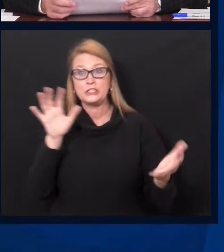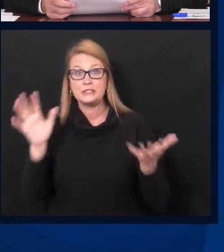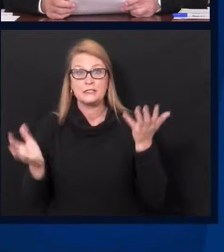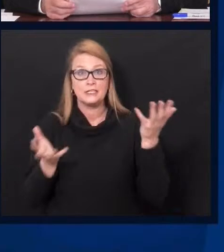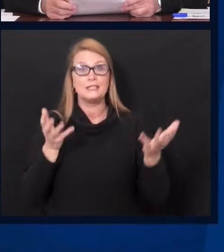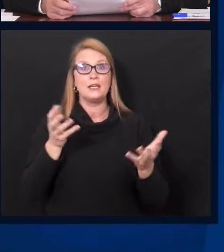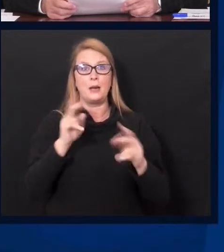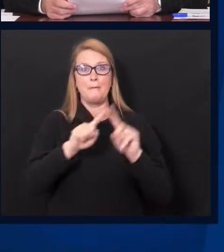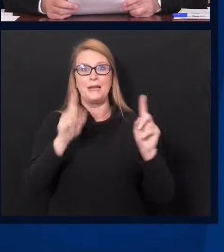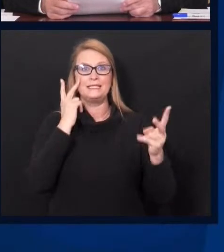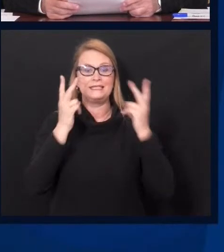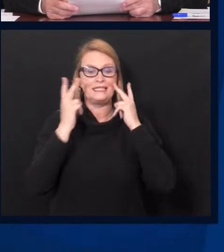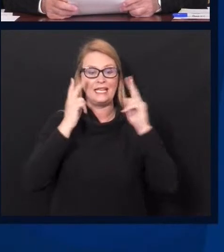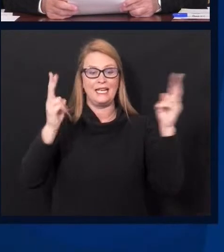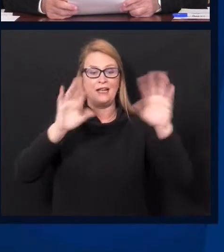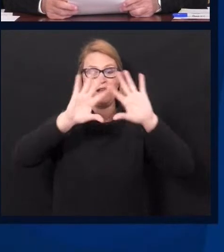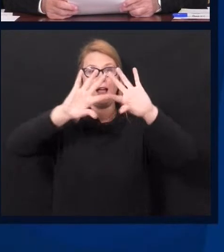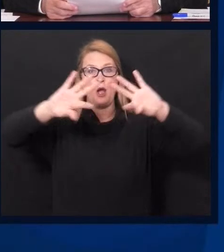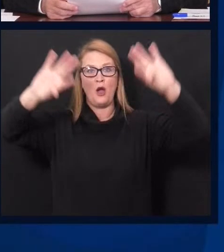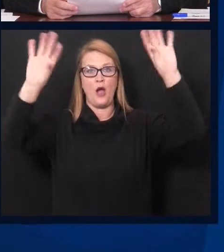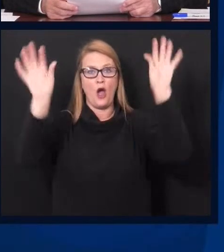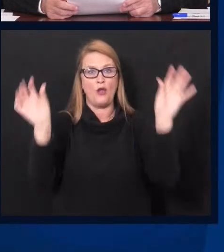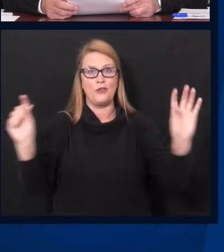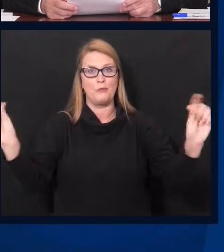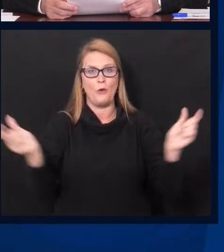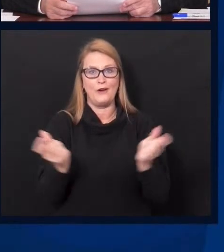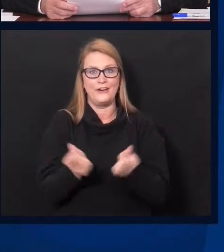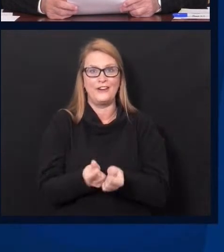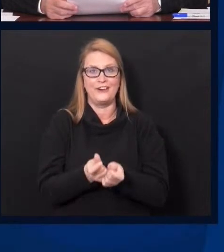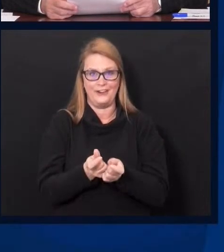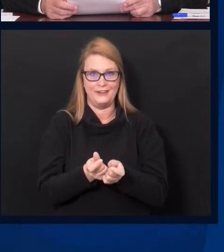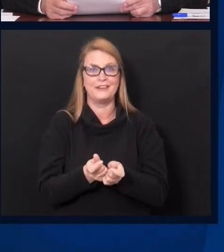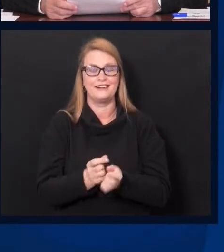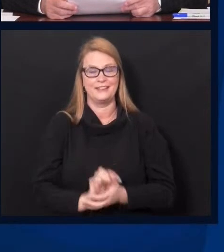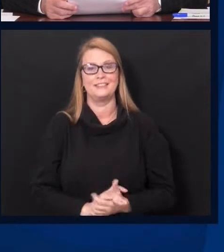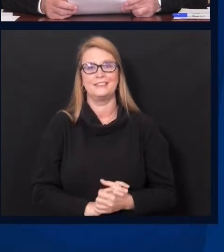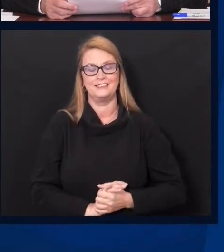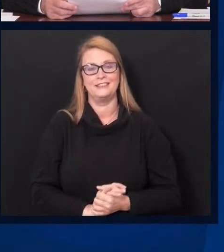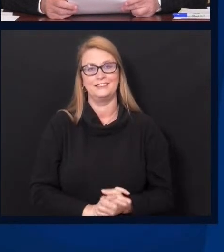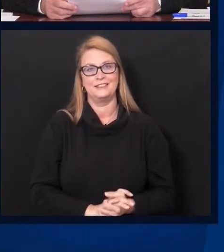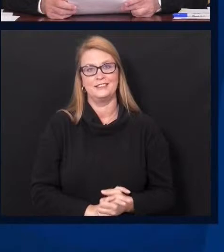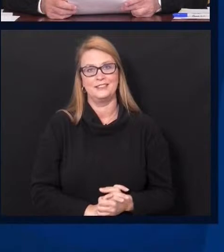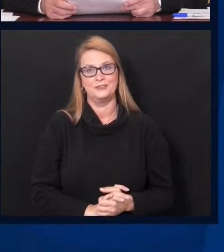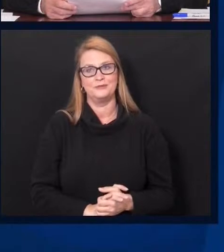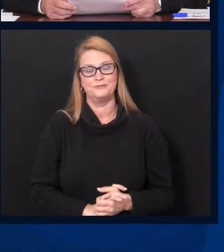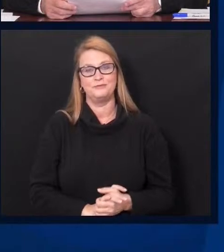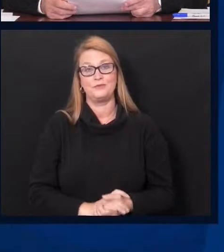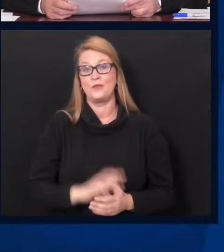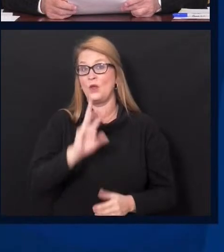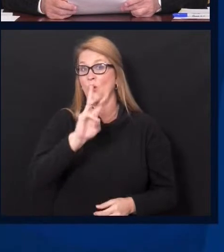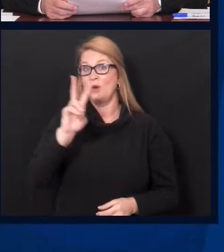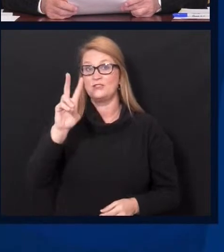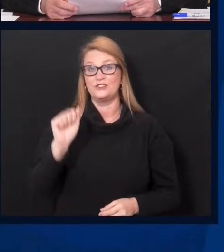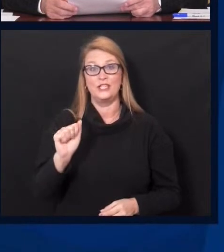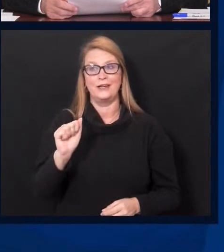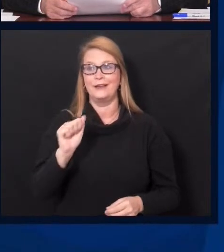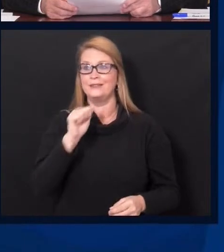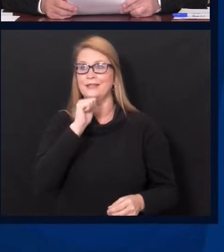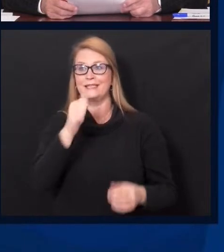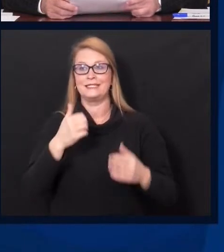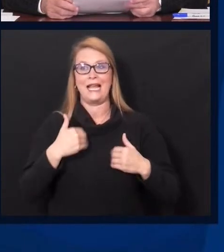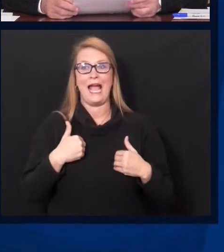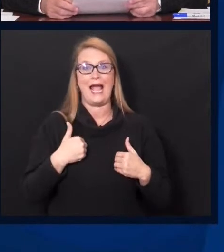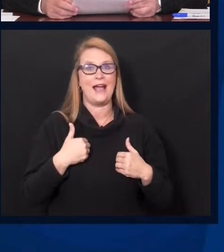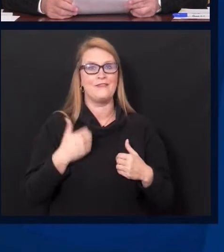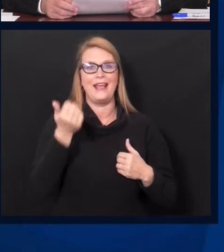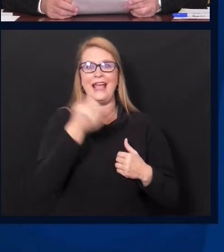where they are. It's pretty much all border counties. All border counties. Like I said, West Virginia doesn't have the blessing to be surrounded